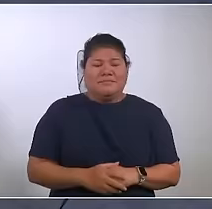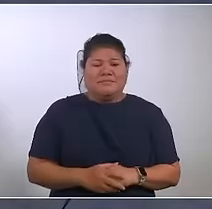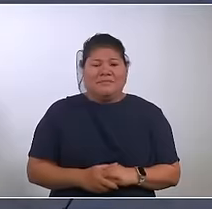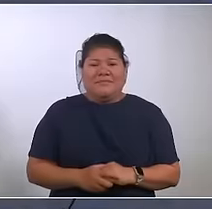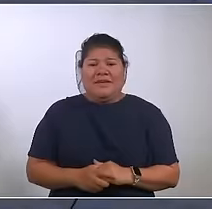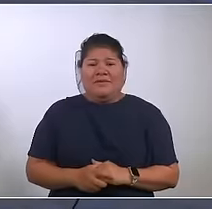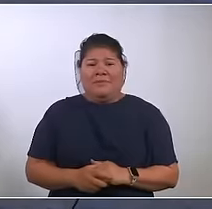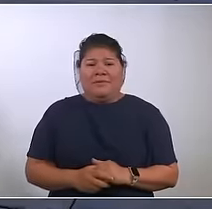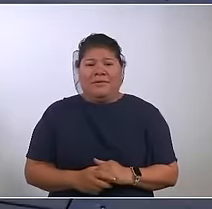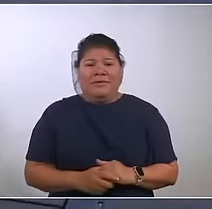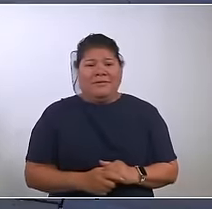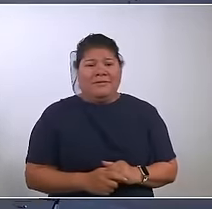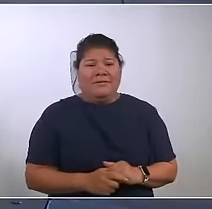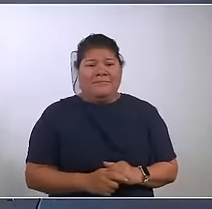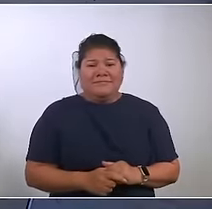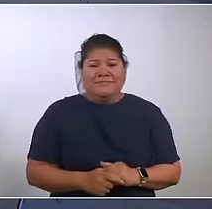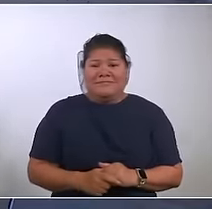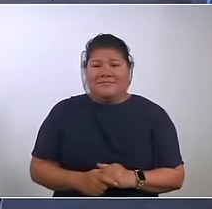de Dios.